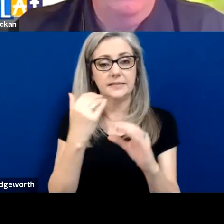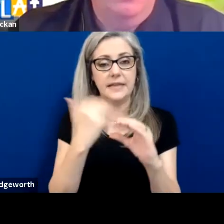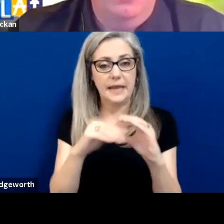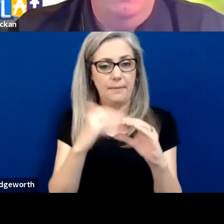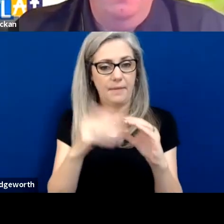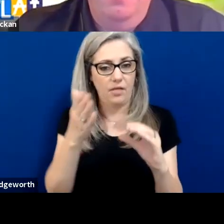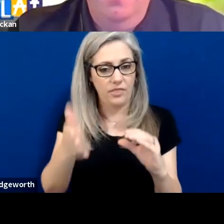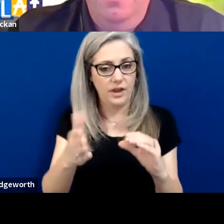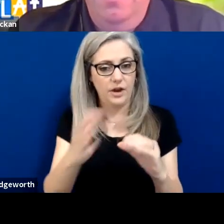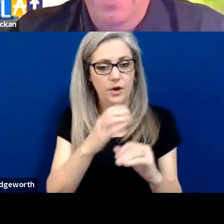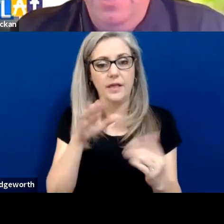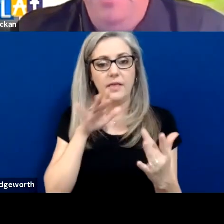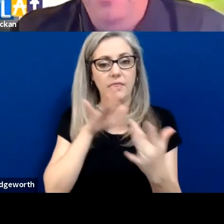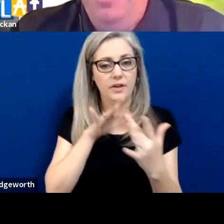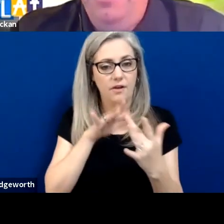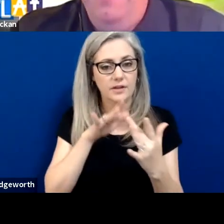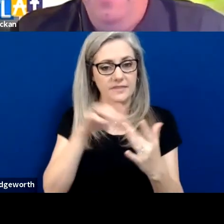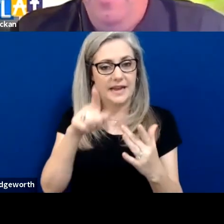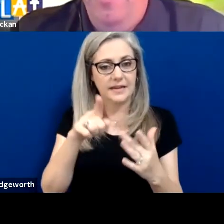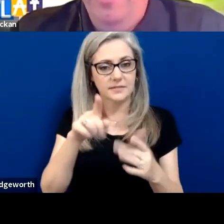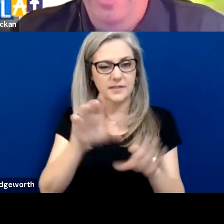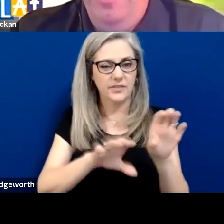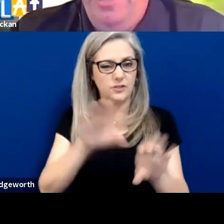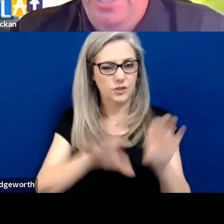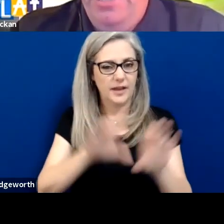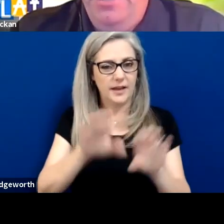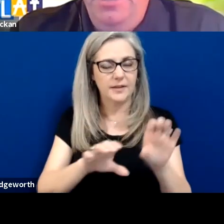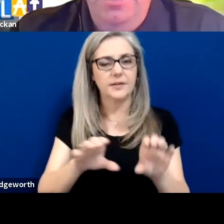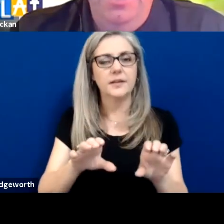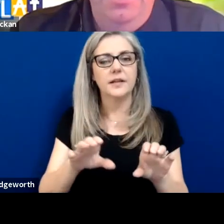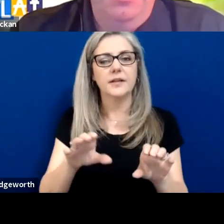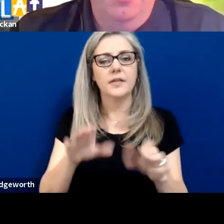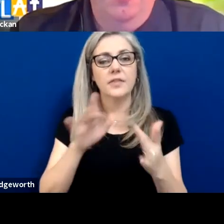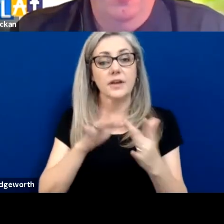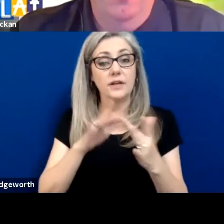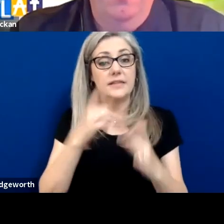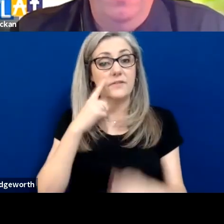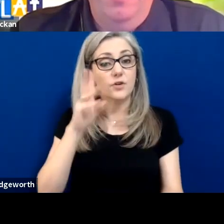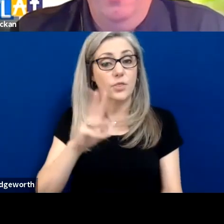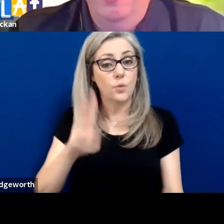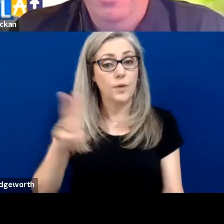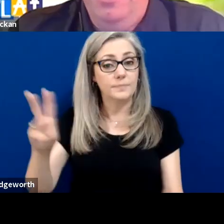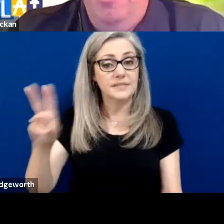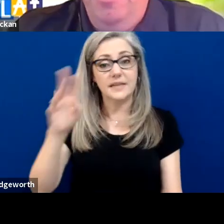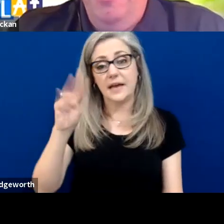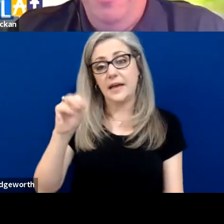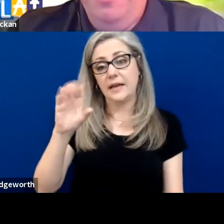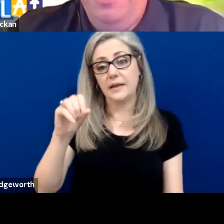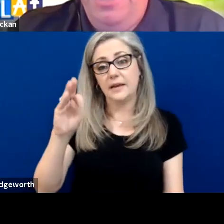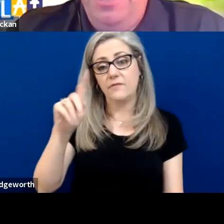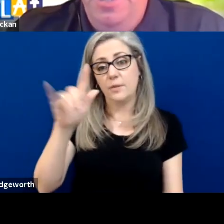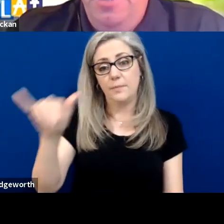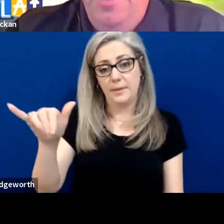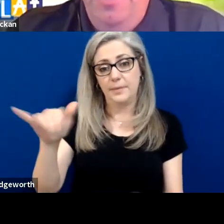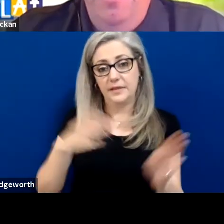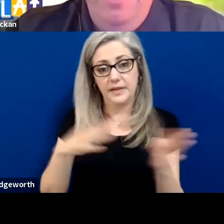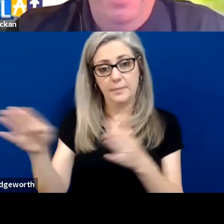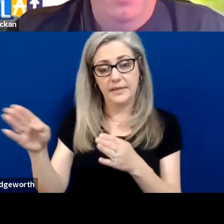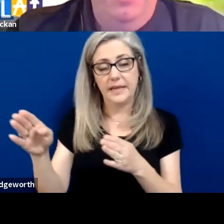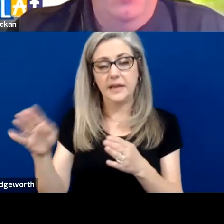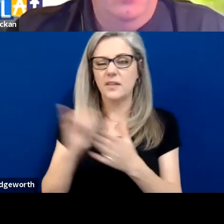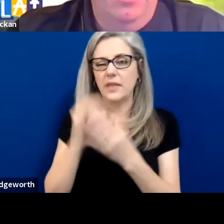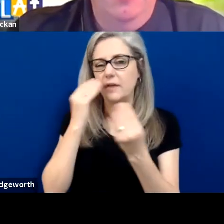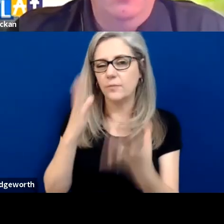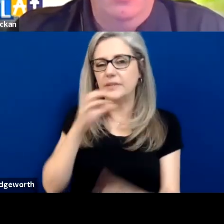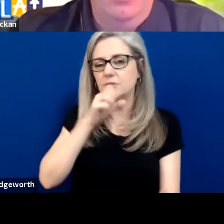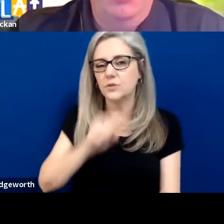the website that I posted for the mobility plan is old. That employee is no longer with the city, but